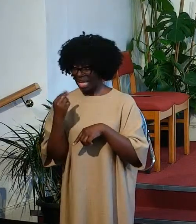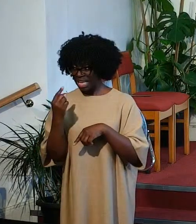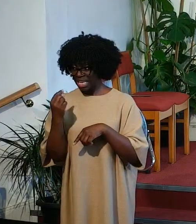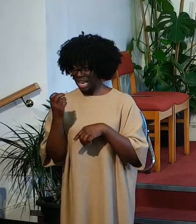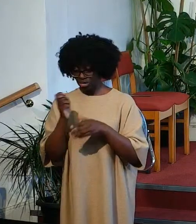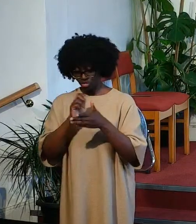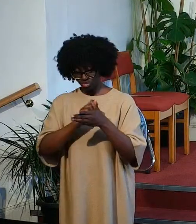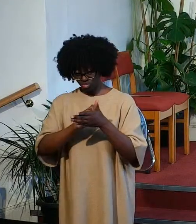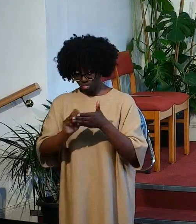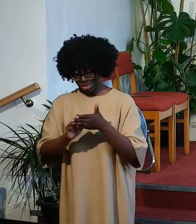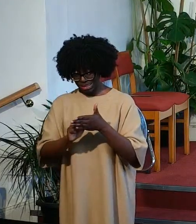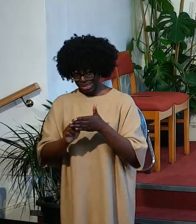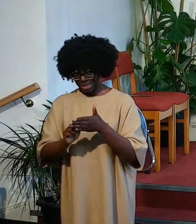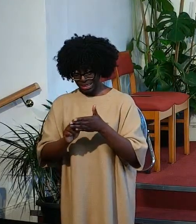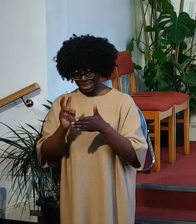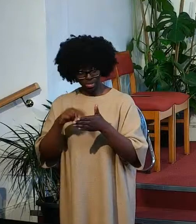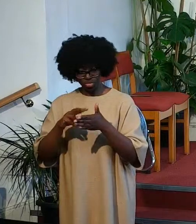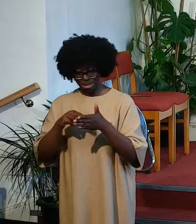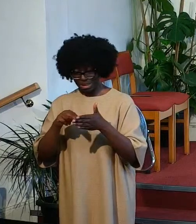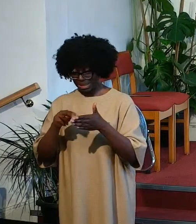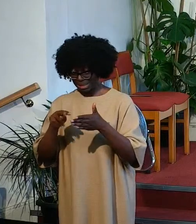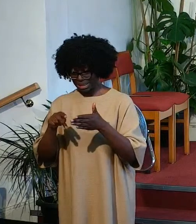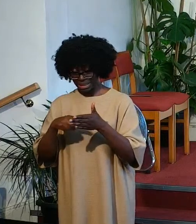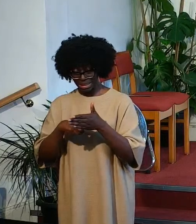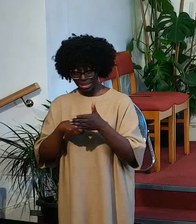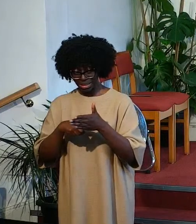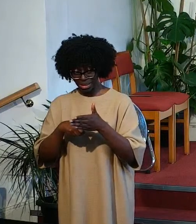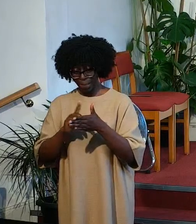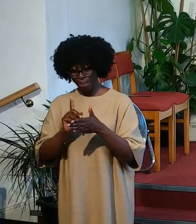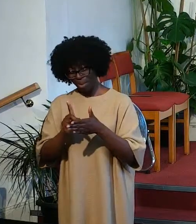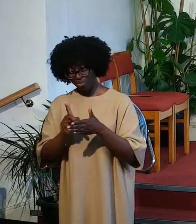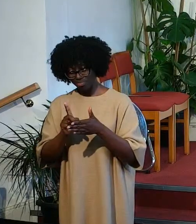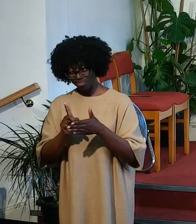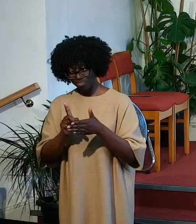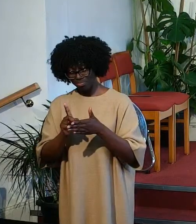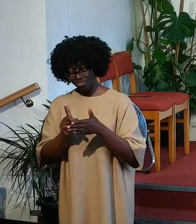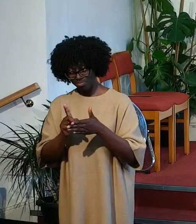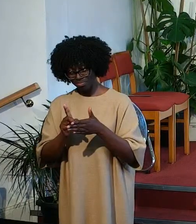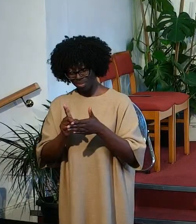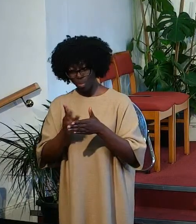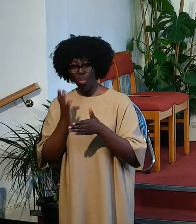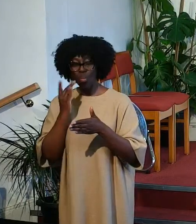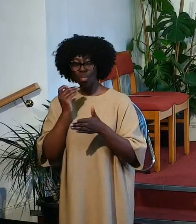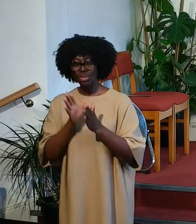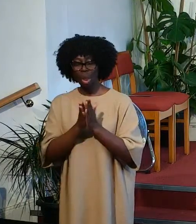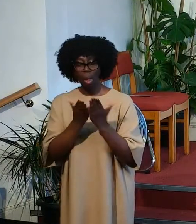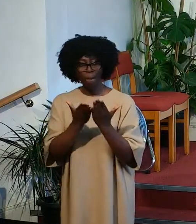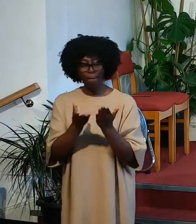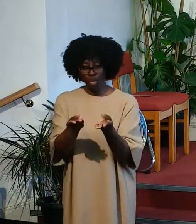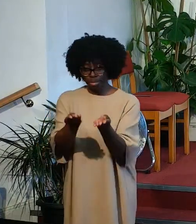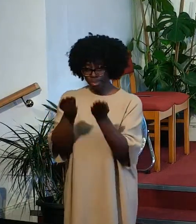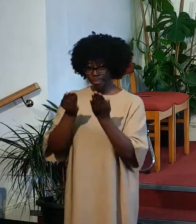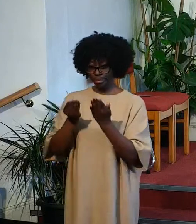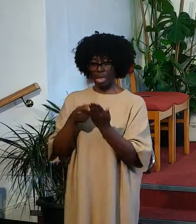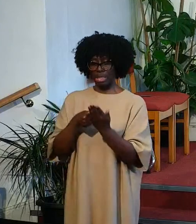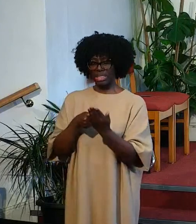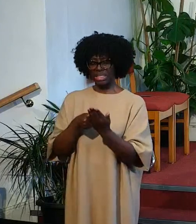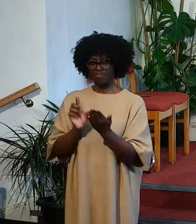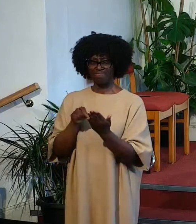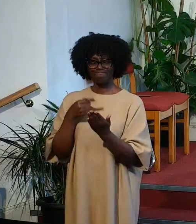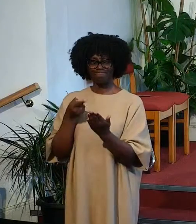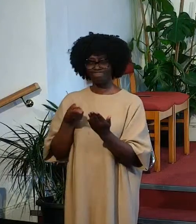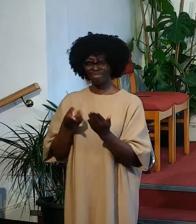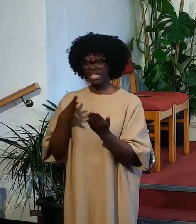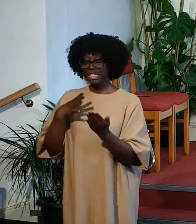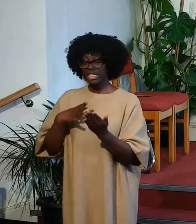but they may not do so with the normal text that we have or the normal tools that we have. So they need